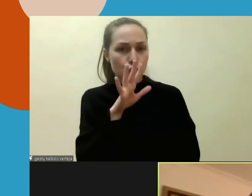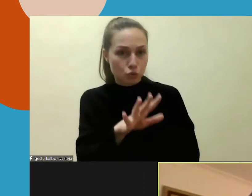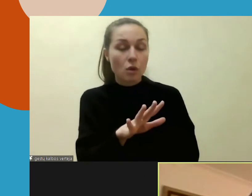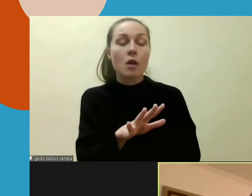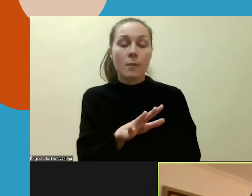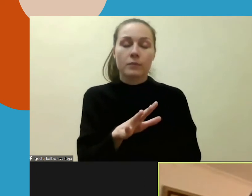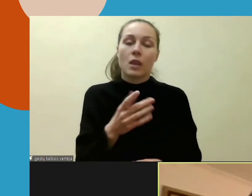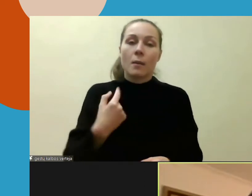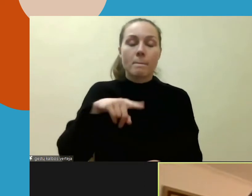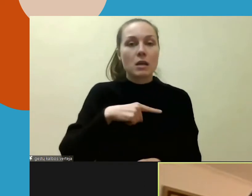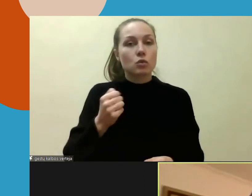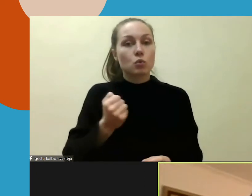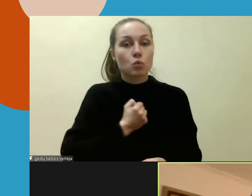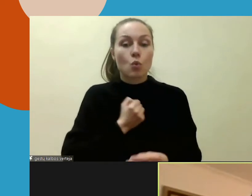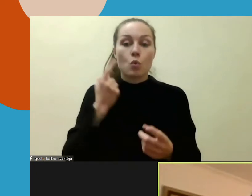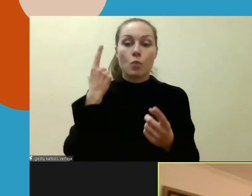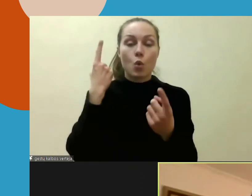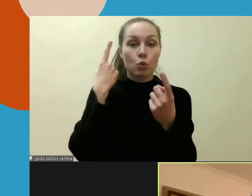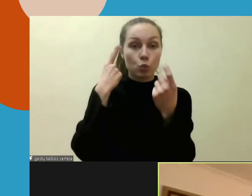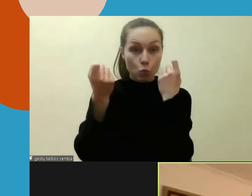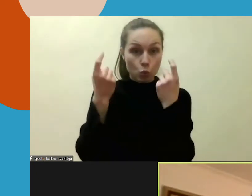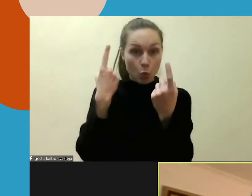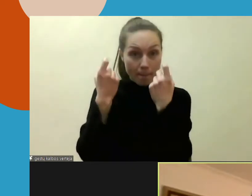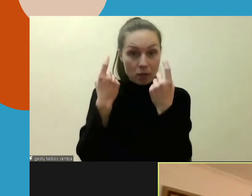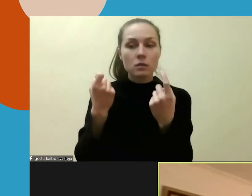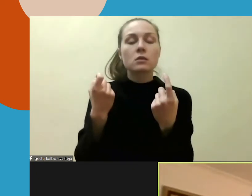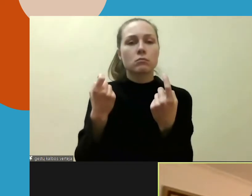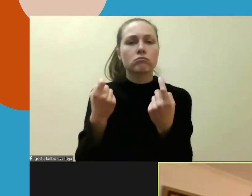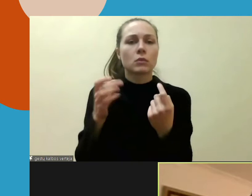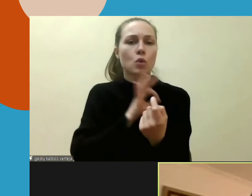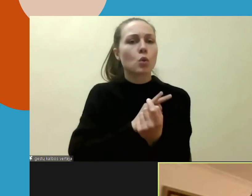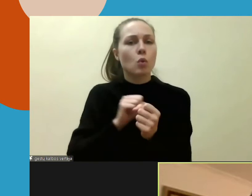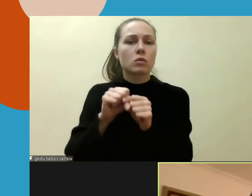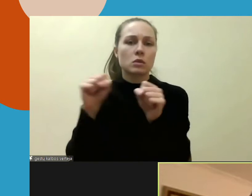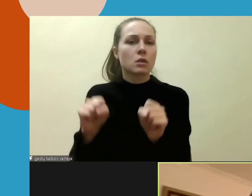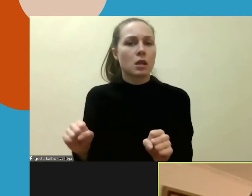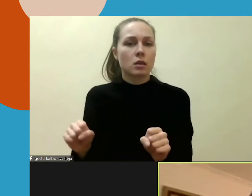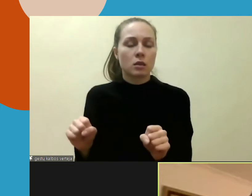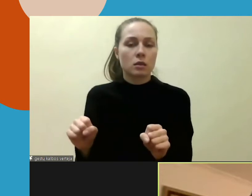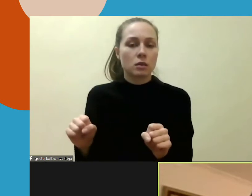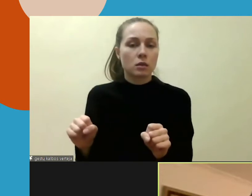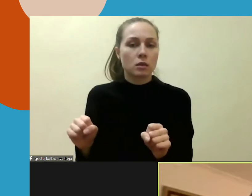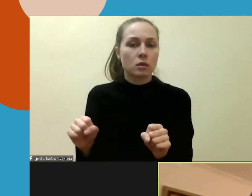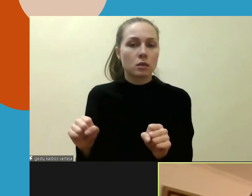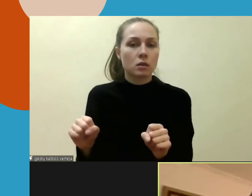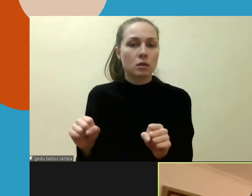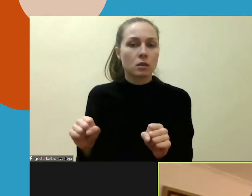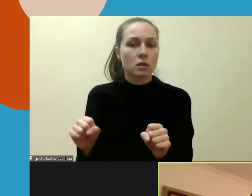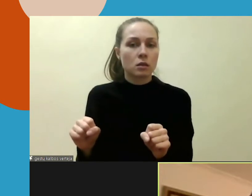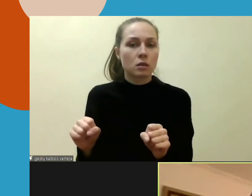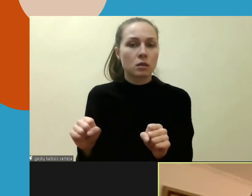our international obligations, so that we were able to give data to